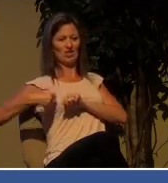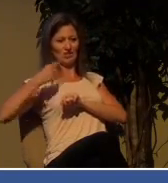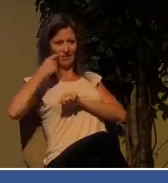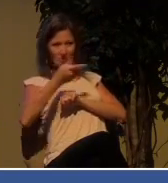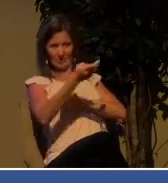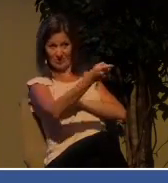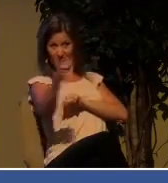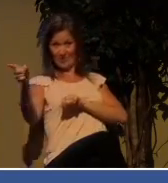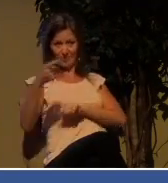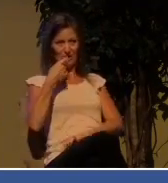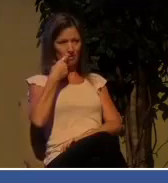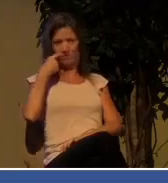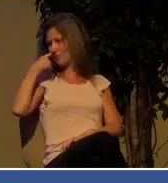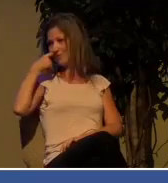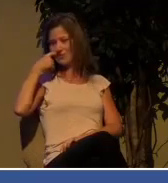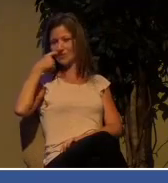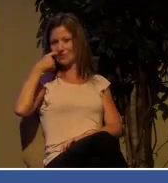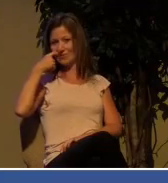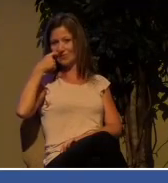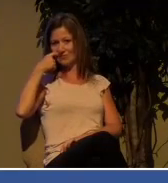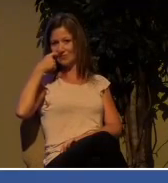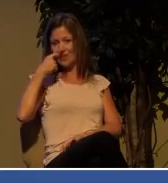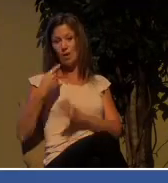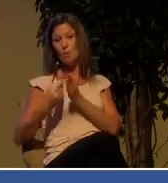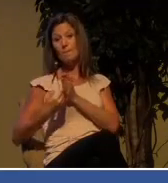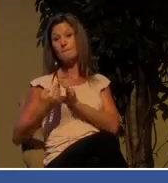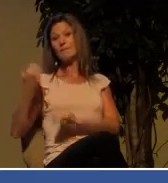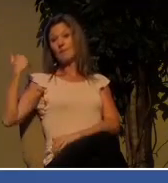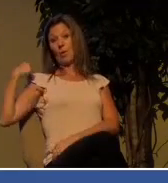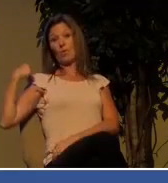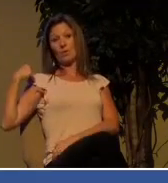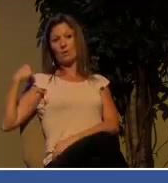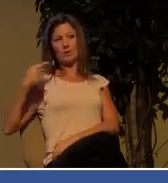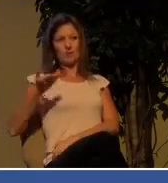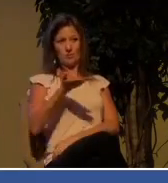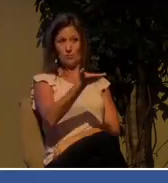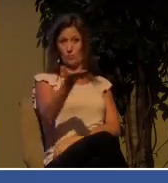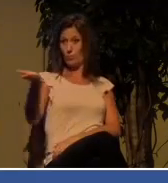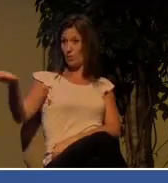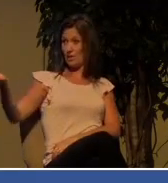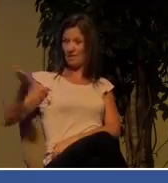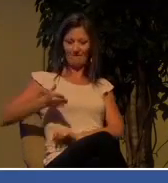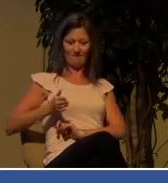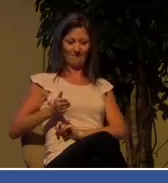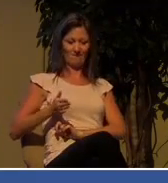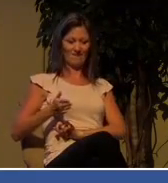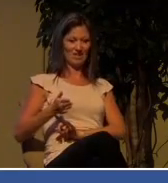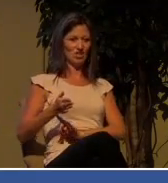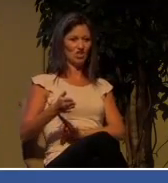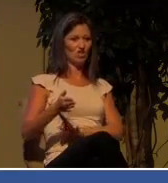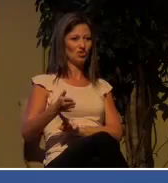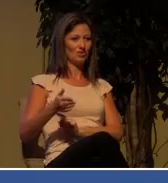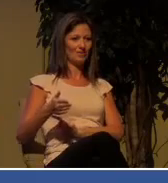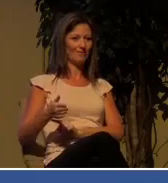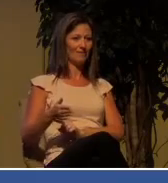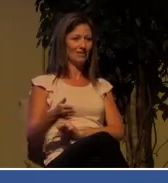You see, once upon a time, you too were all fish.